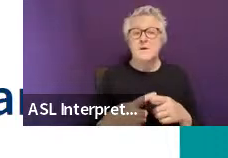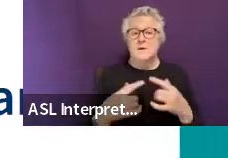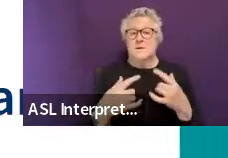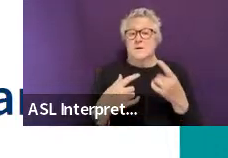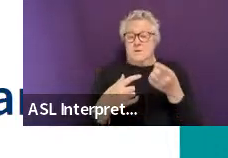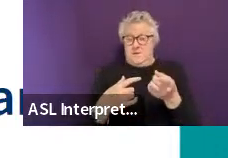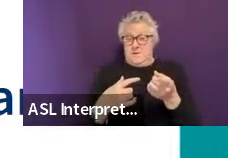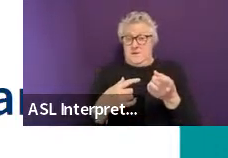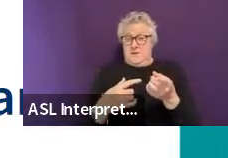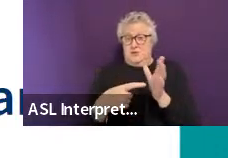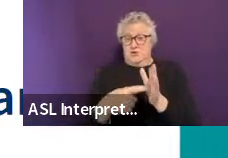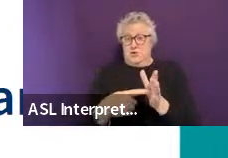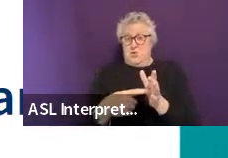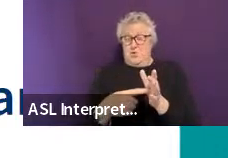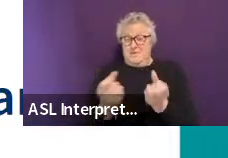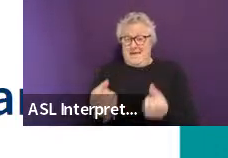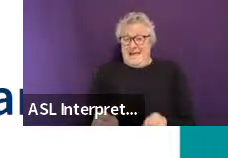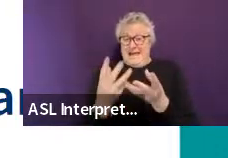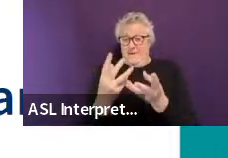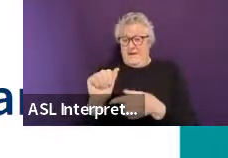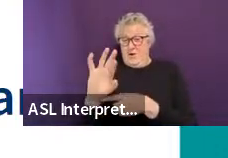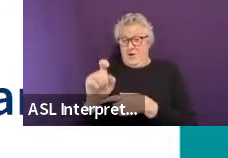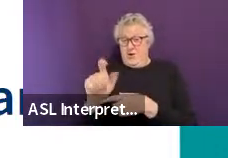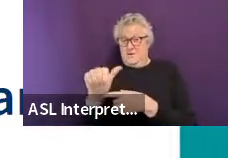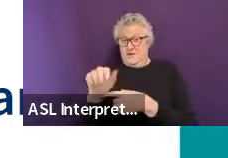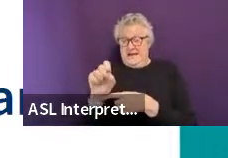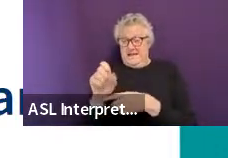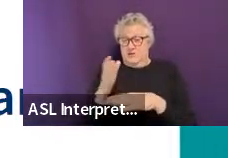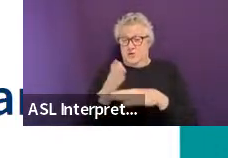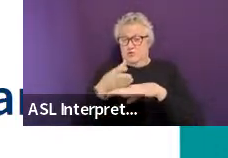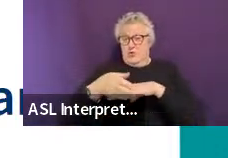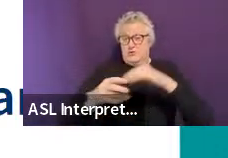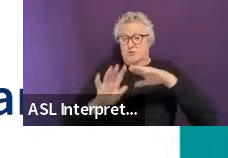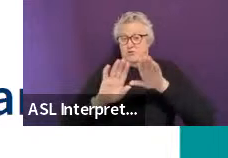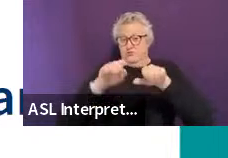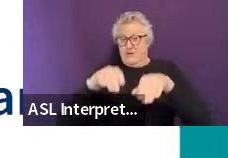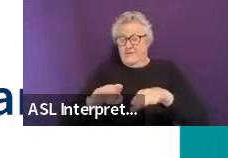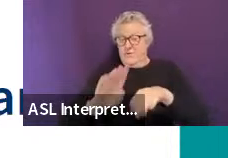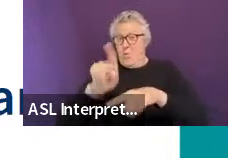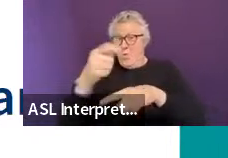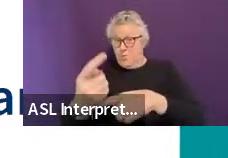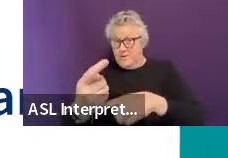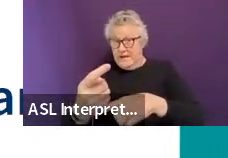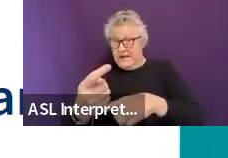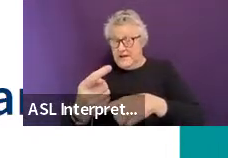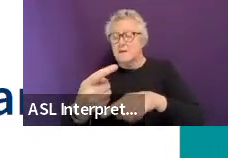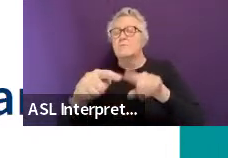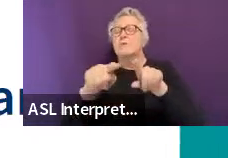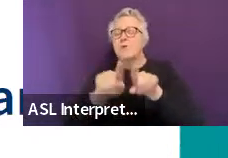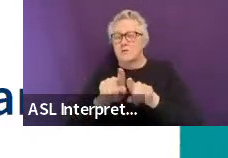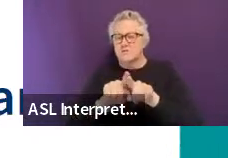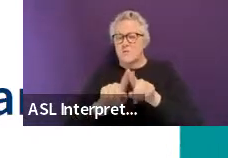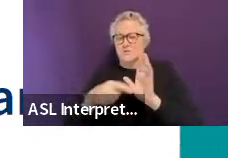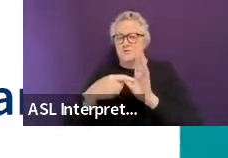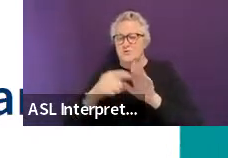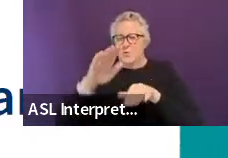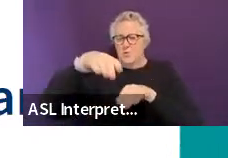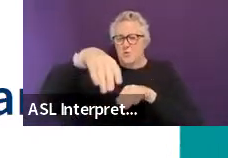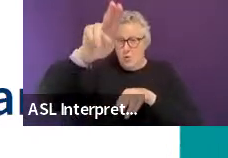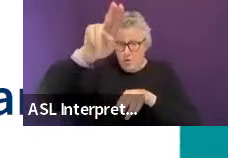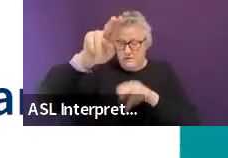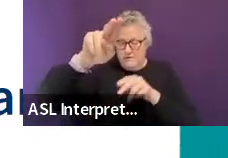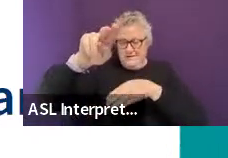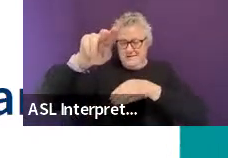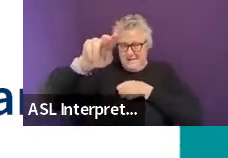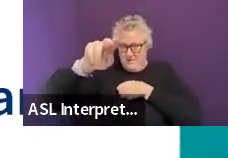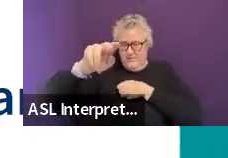lanes across the river only, but I wanted to show you that they do exist kind of north and south of the project area today. So in the northbound direction, as the